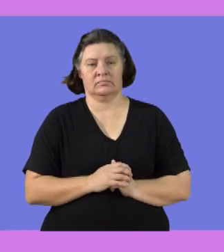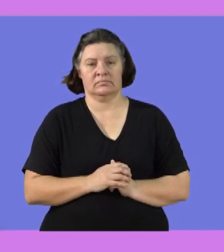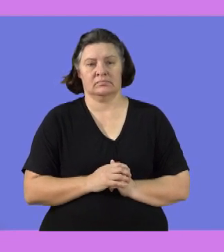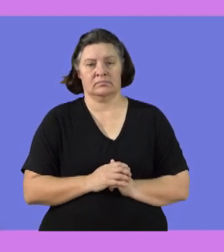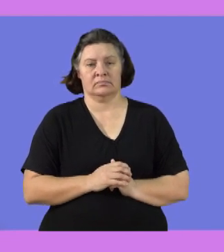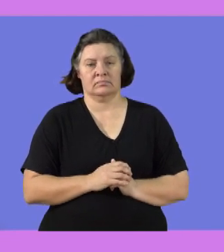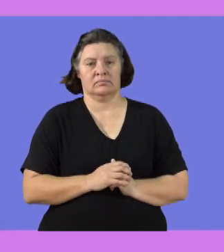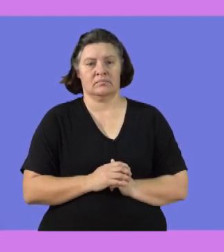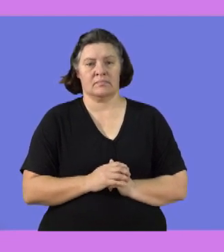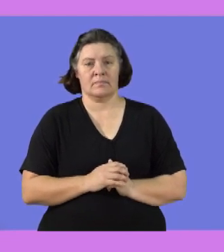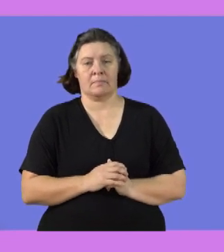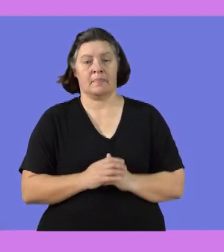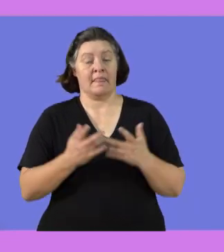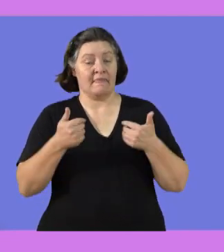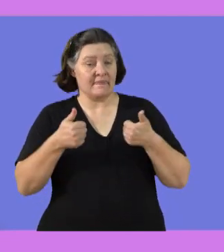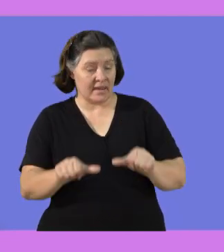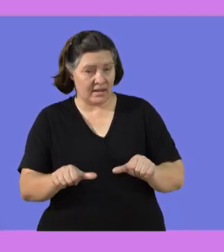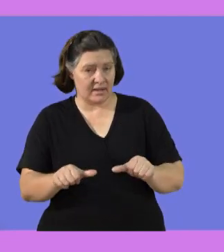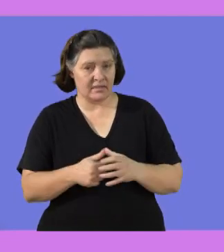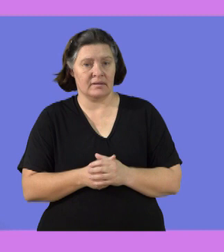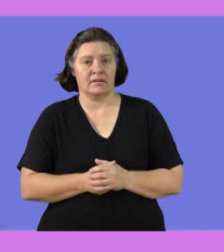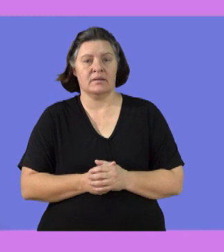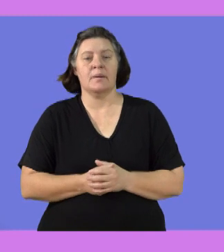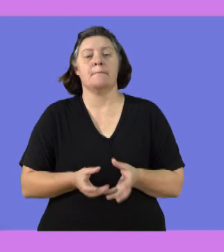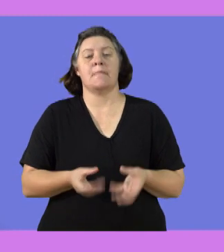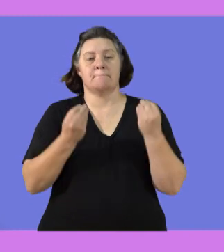2,085, then we get